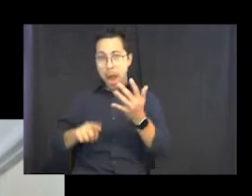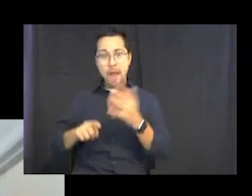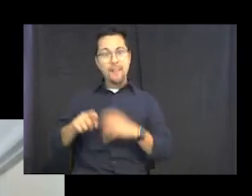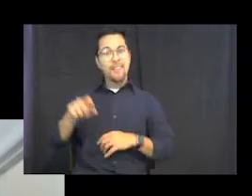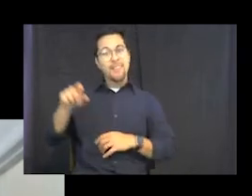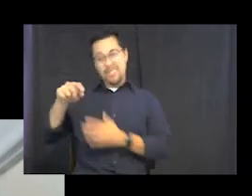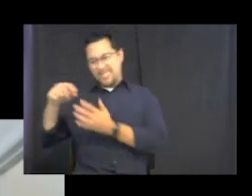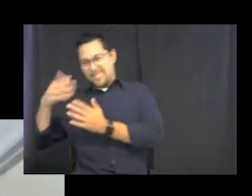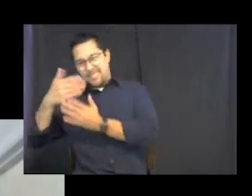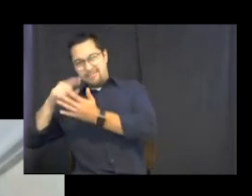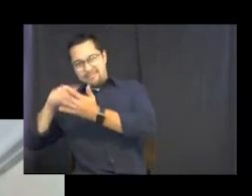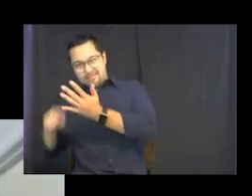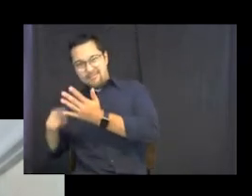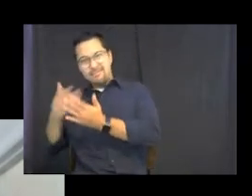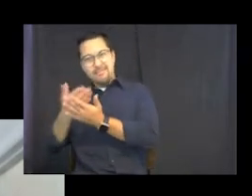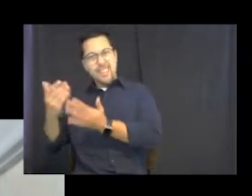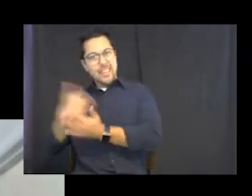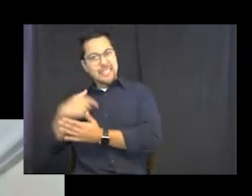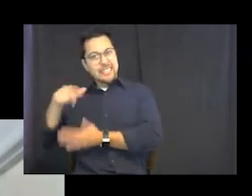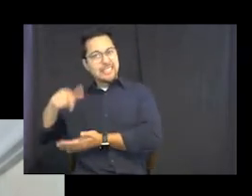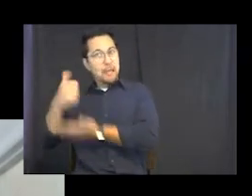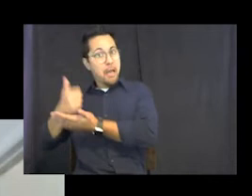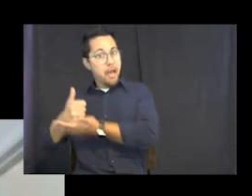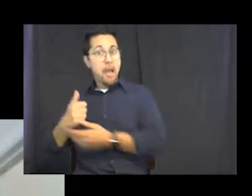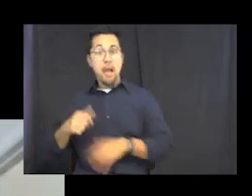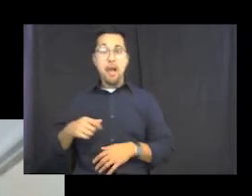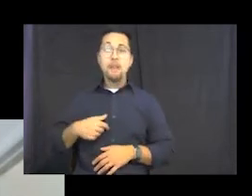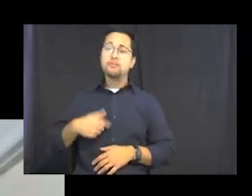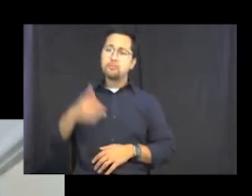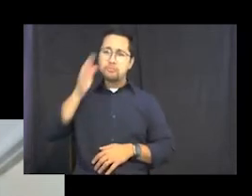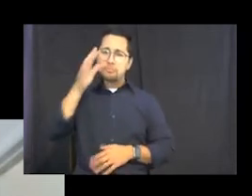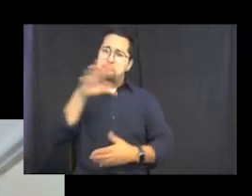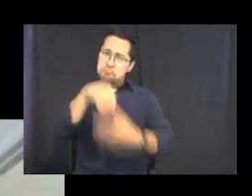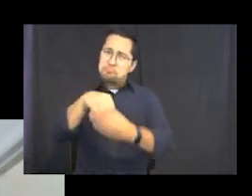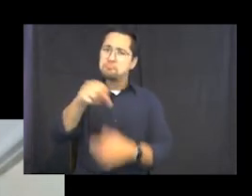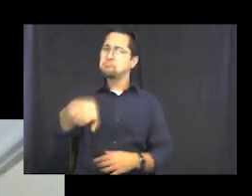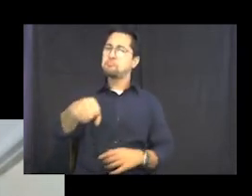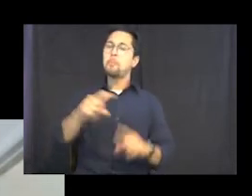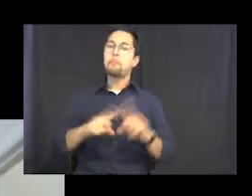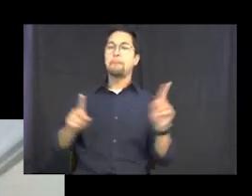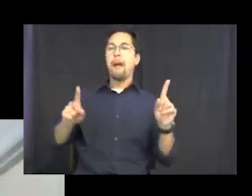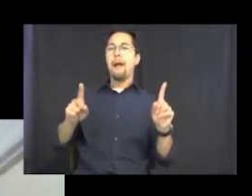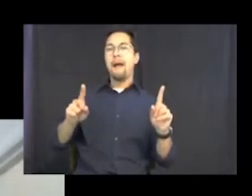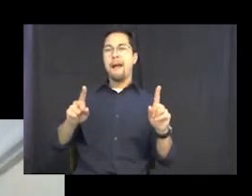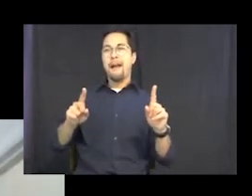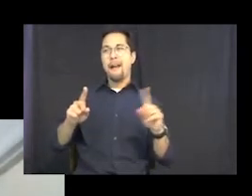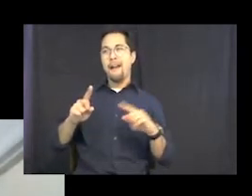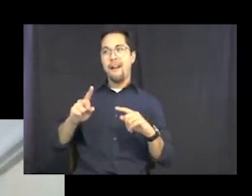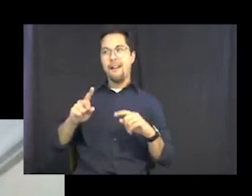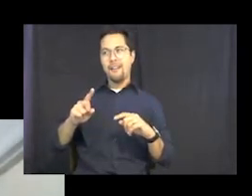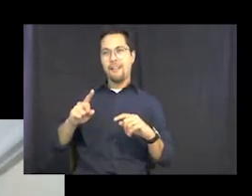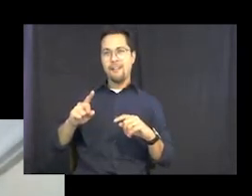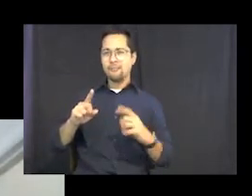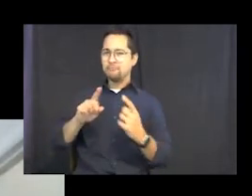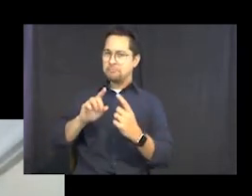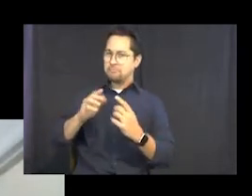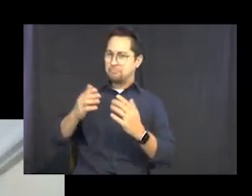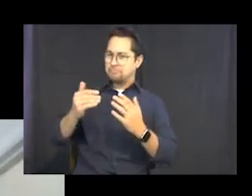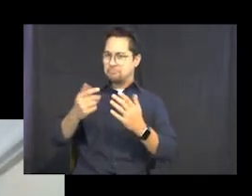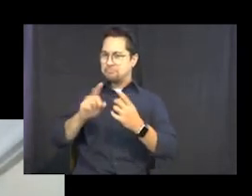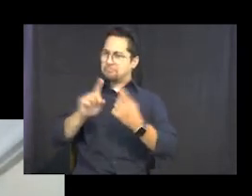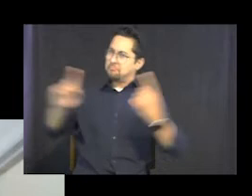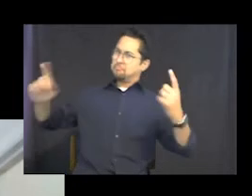that I need help with. So I need you to be involved, but I also need to have my space to